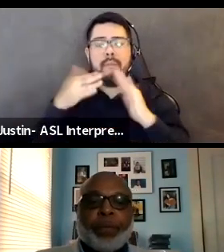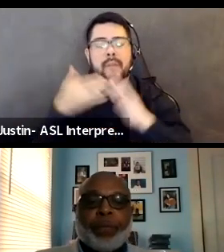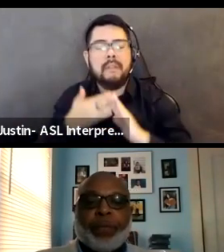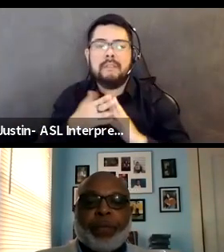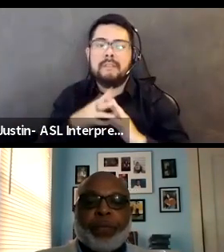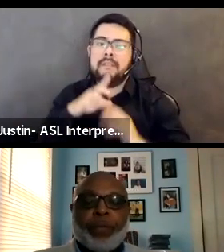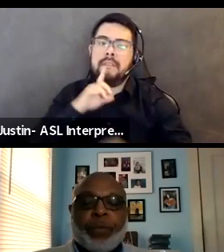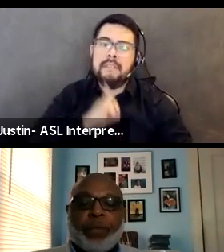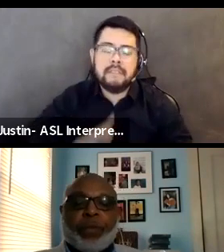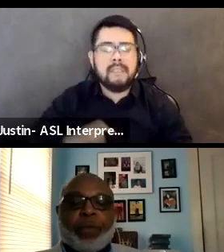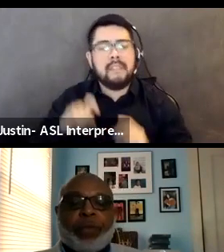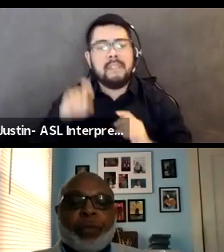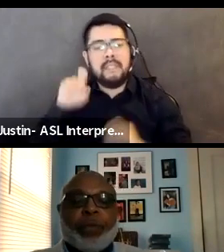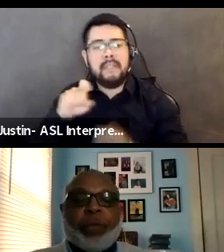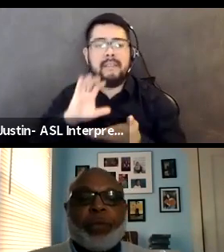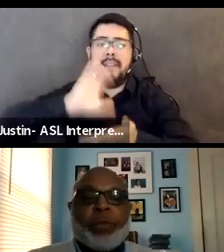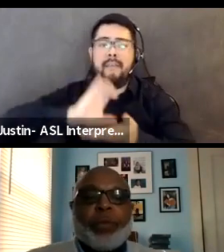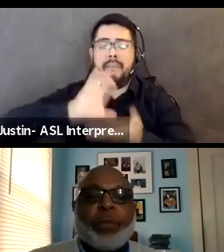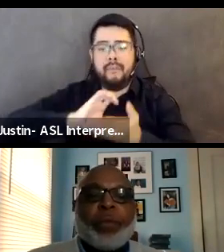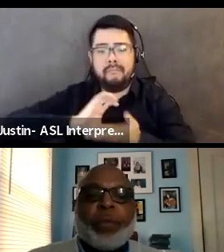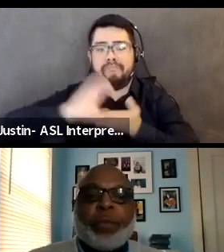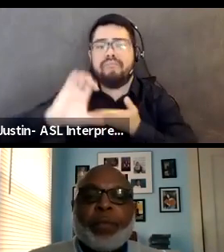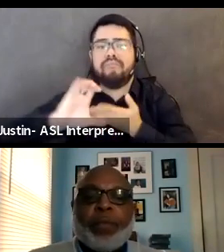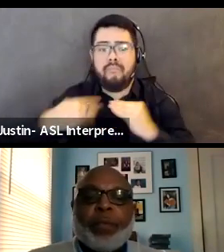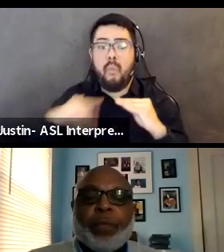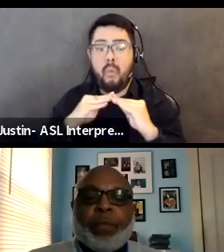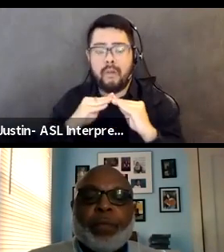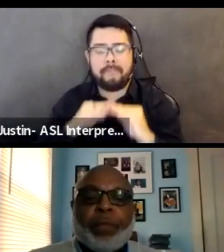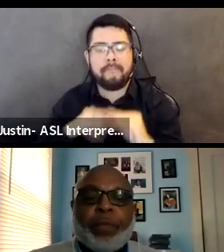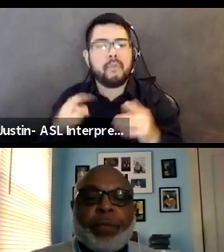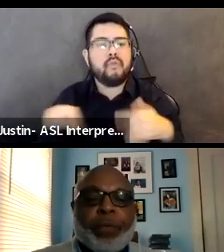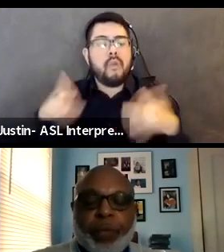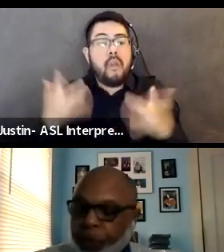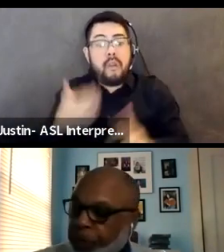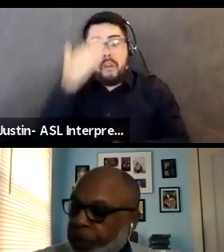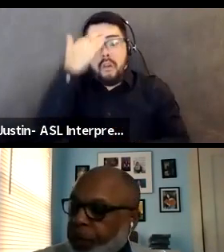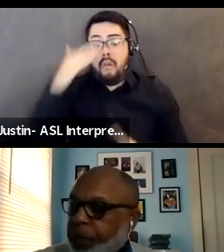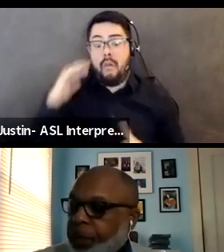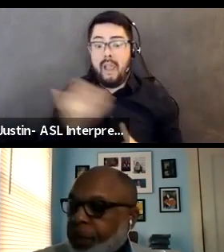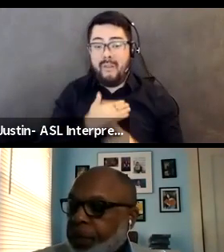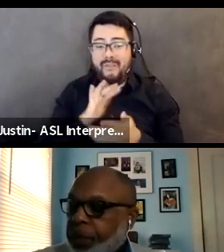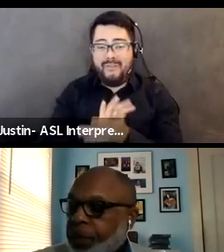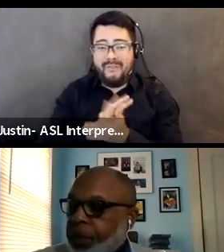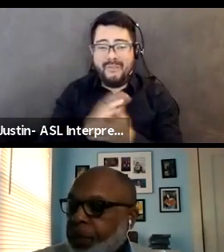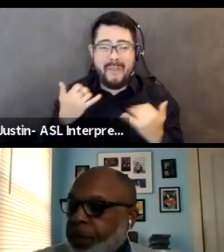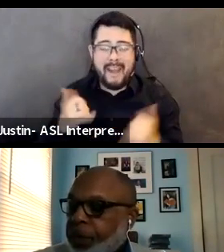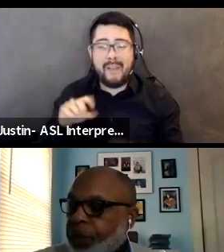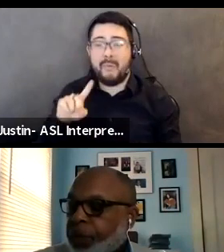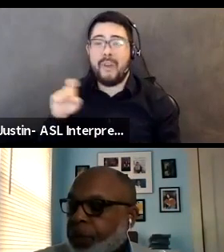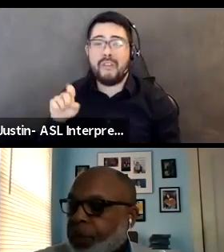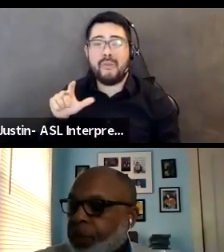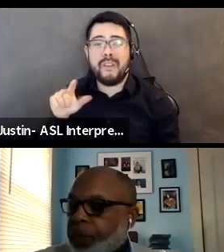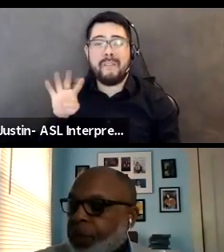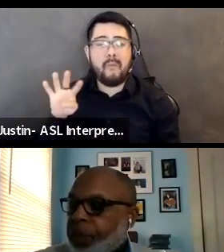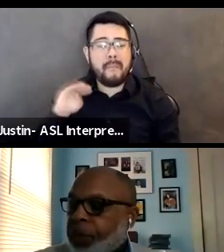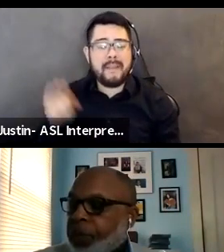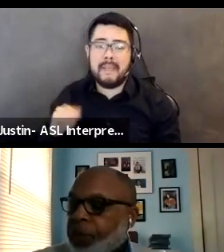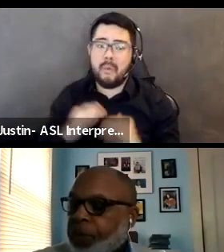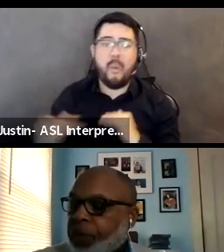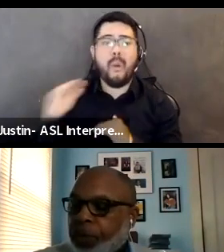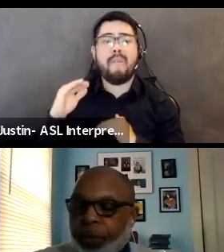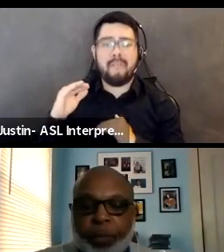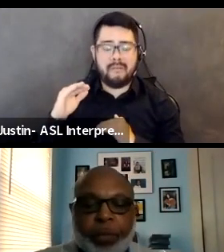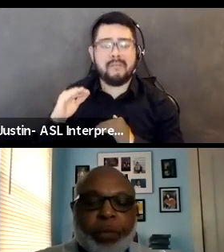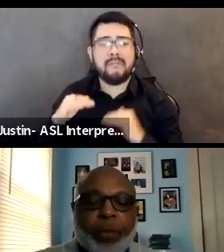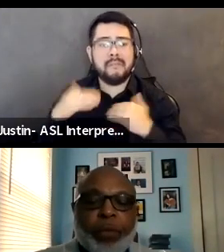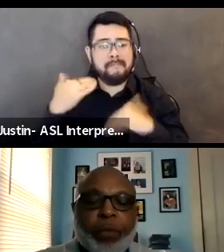need of a capital expansion as you know saganash is currently at 124 capacity if we